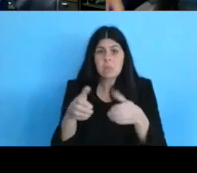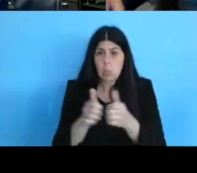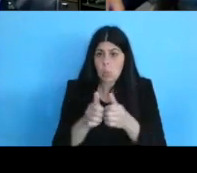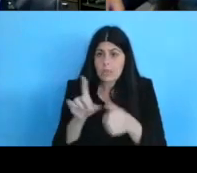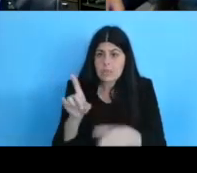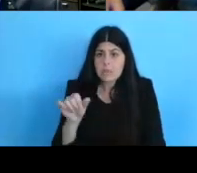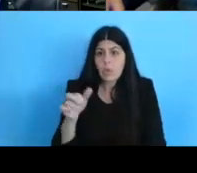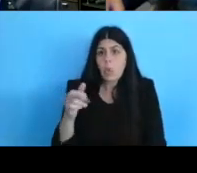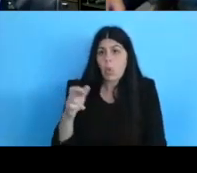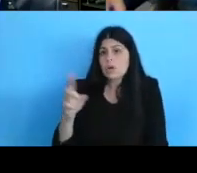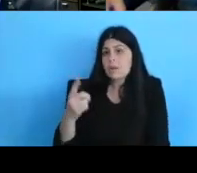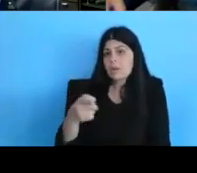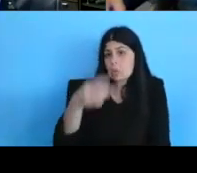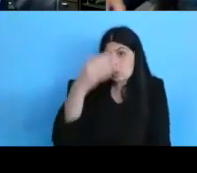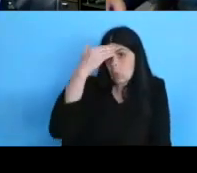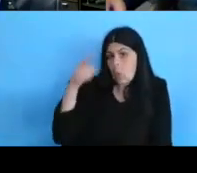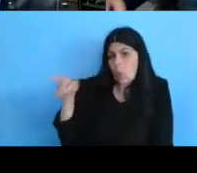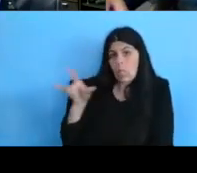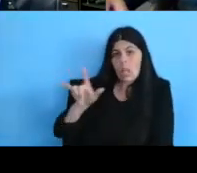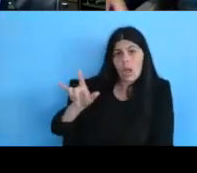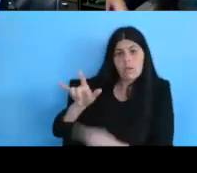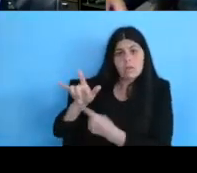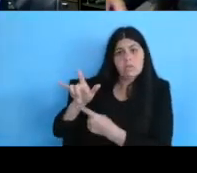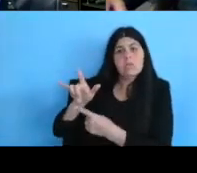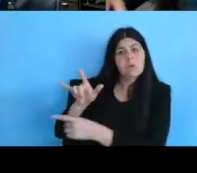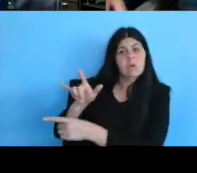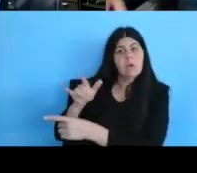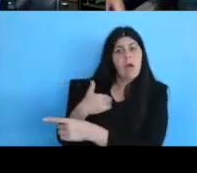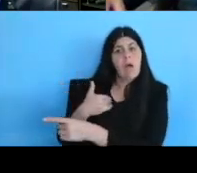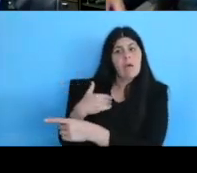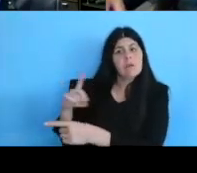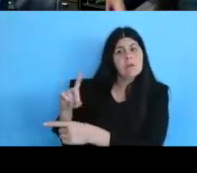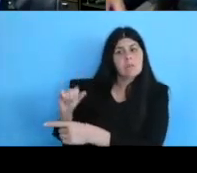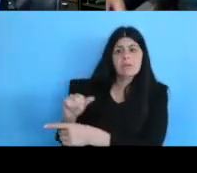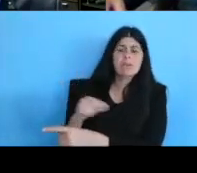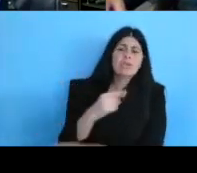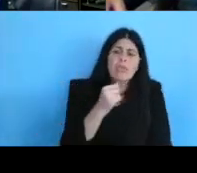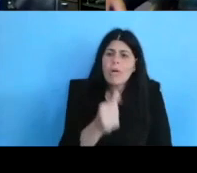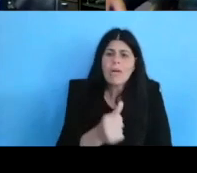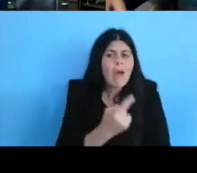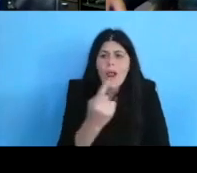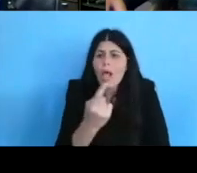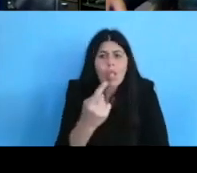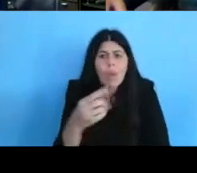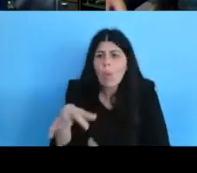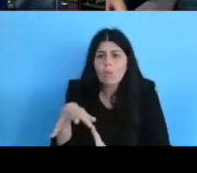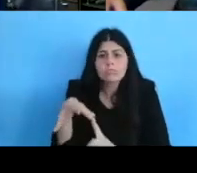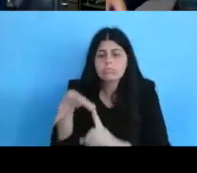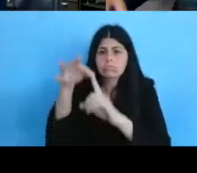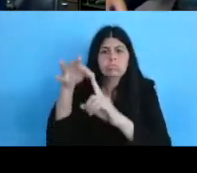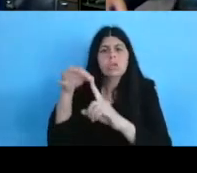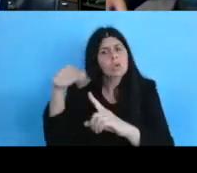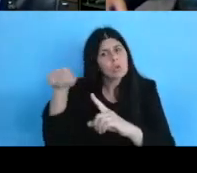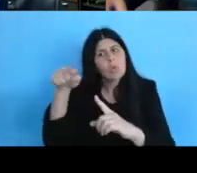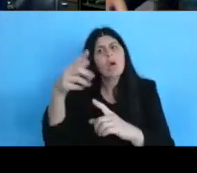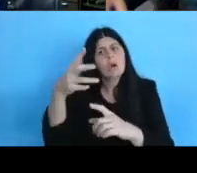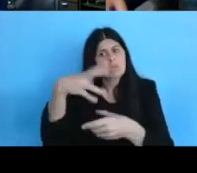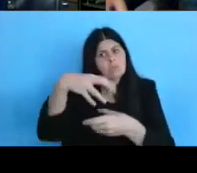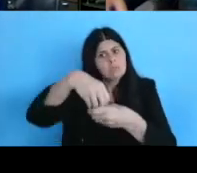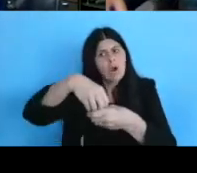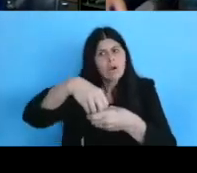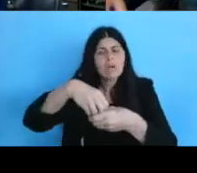disability, you're not alone, you're not unusual, you are part of what we like to call the